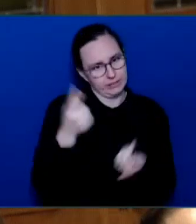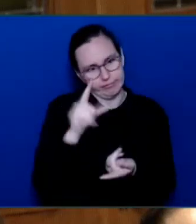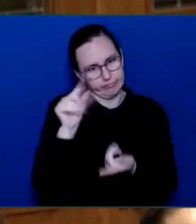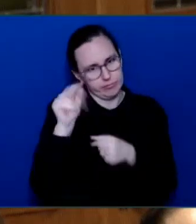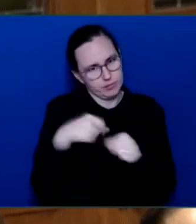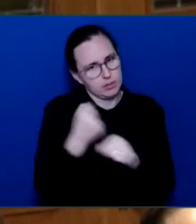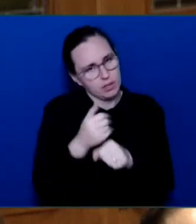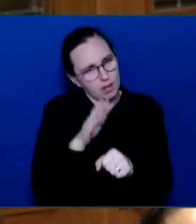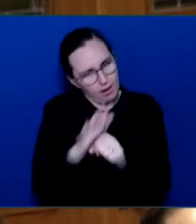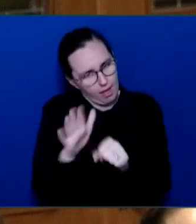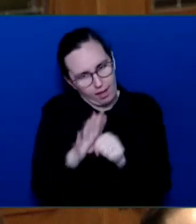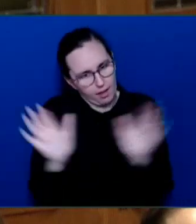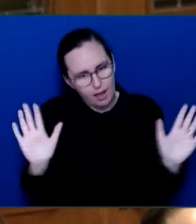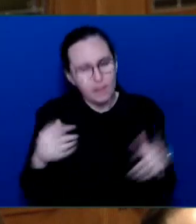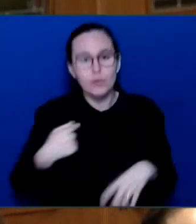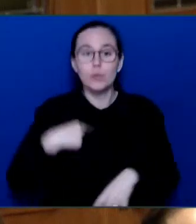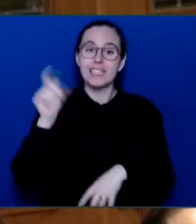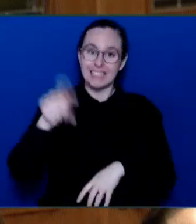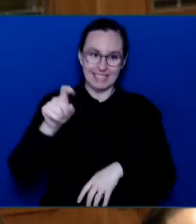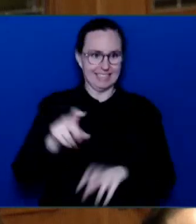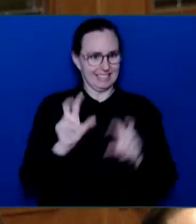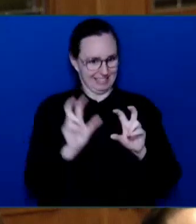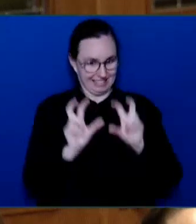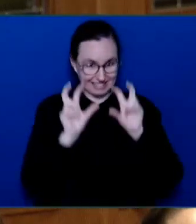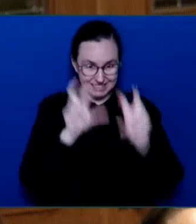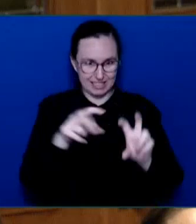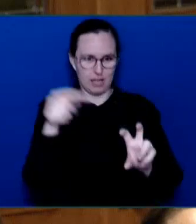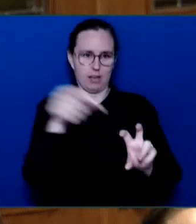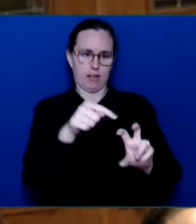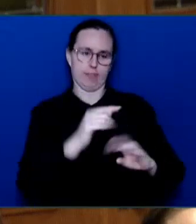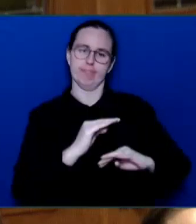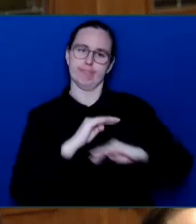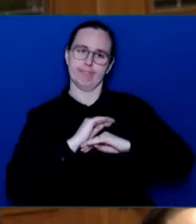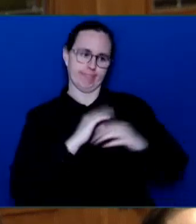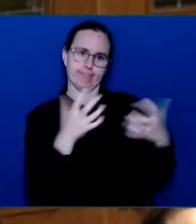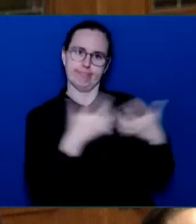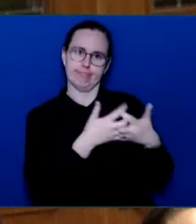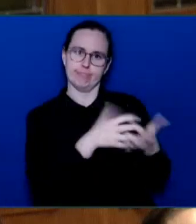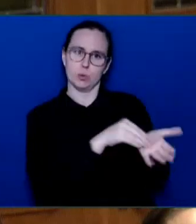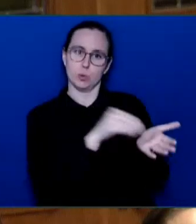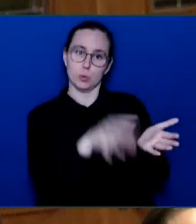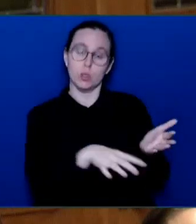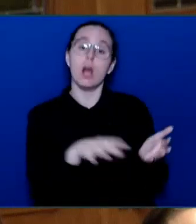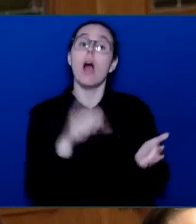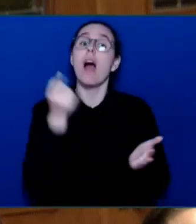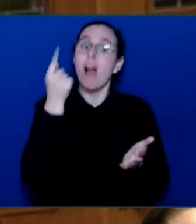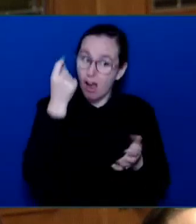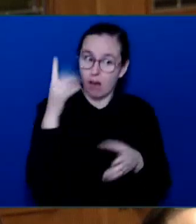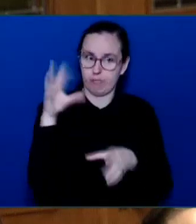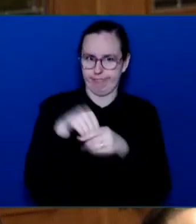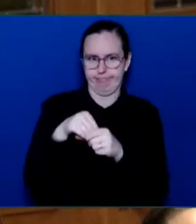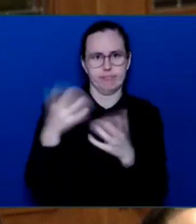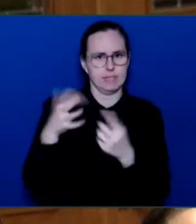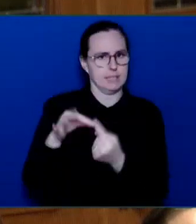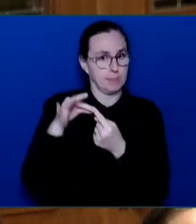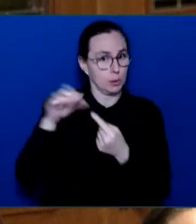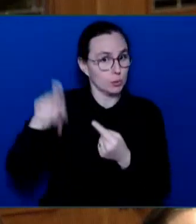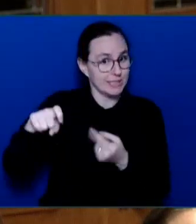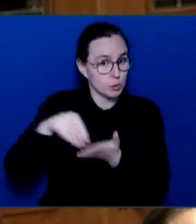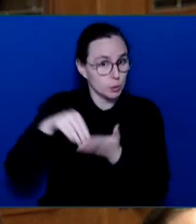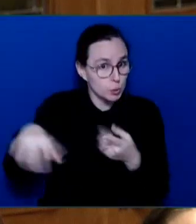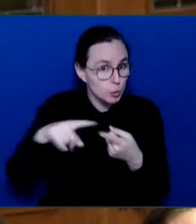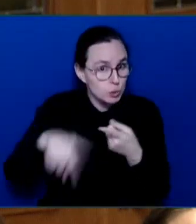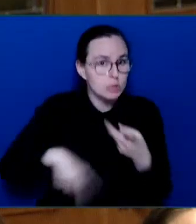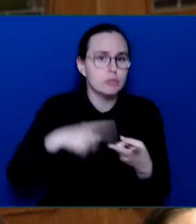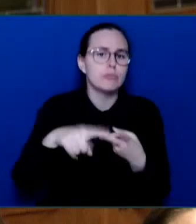needs, including children with special needs. Many children with learning disabilities, such as dyslexia, are unable to